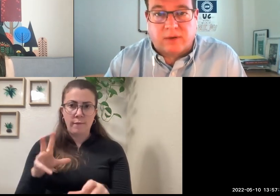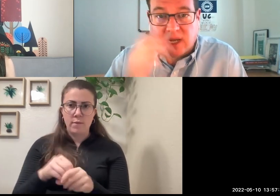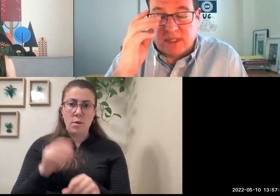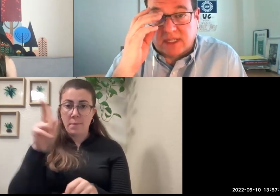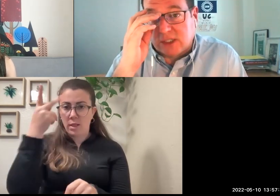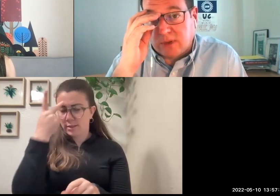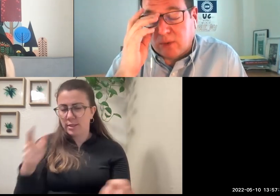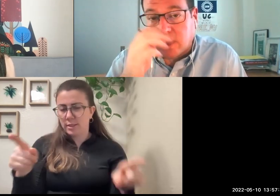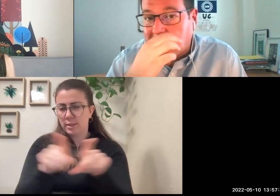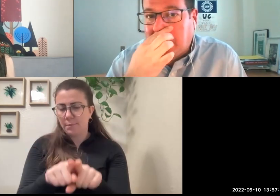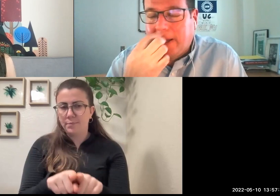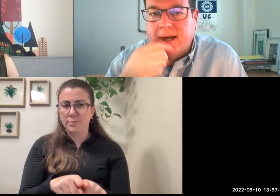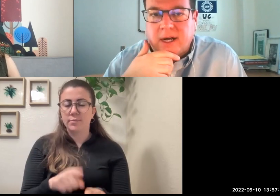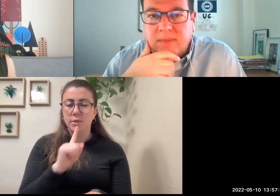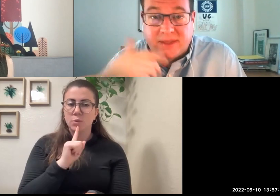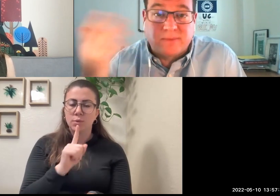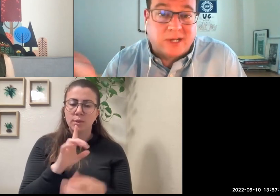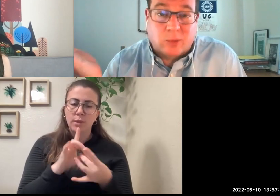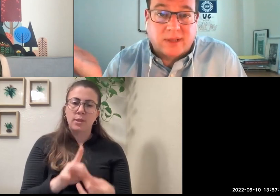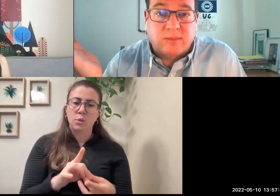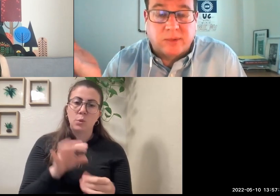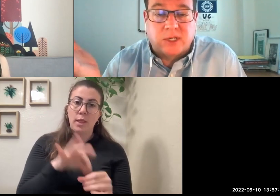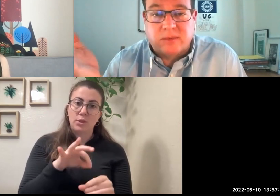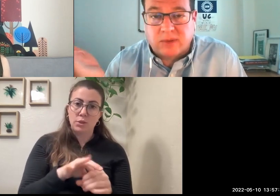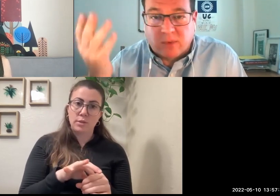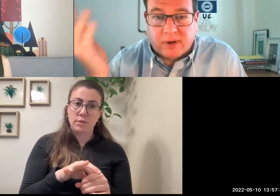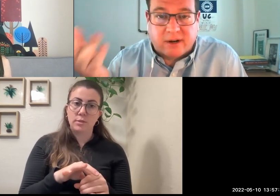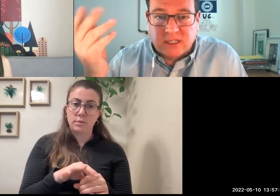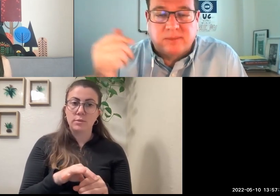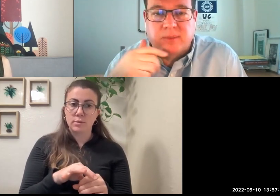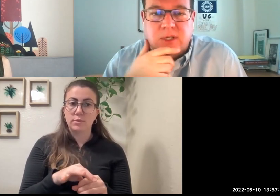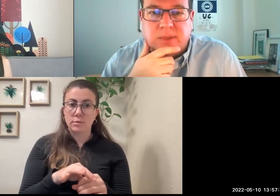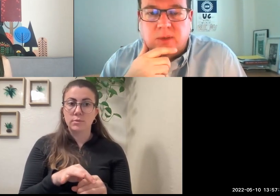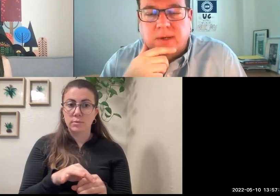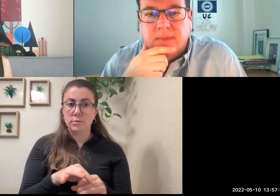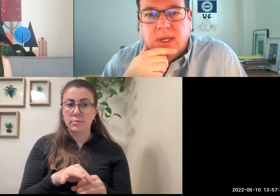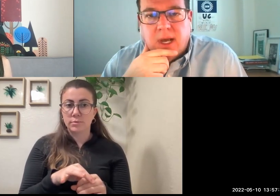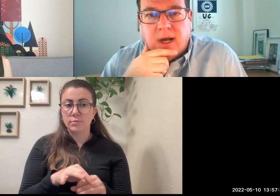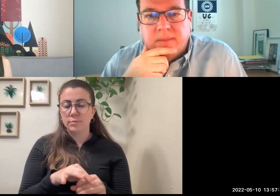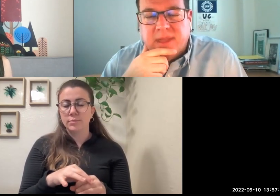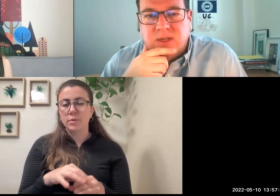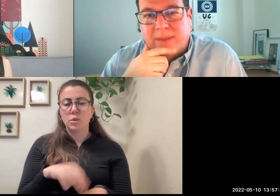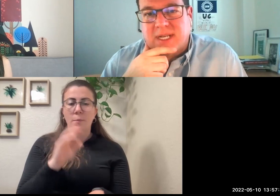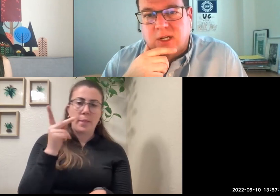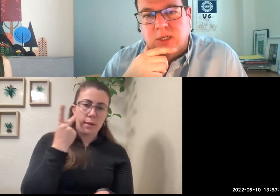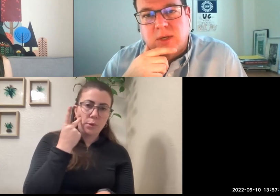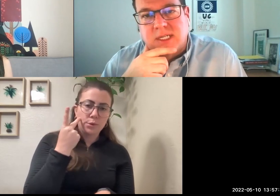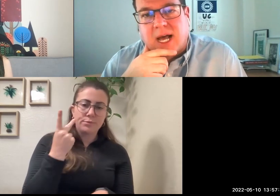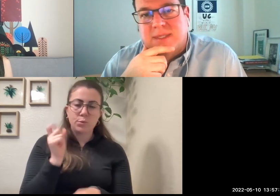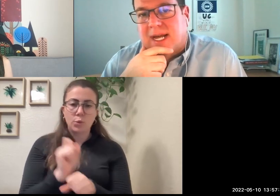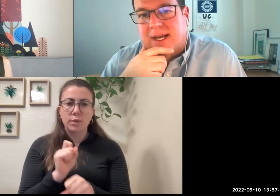right? Oftentimes it's election related work. And there's political work in the labor movement too. Labor movement hires people to do political work. There's a website